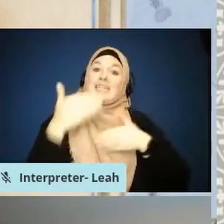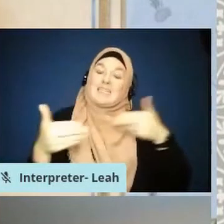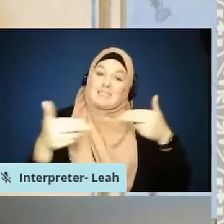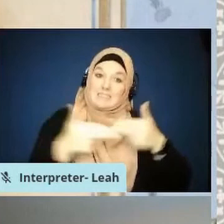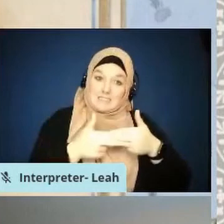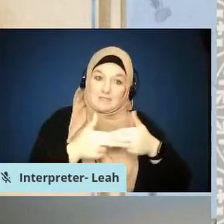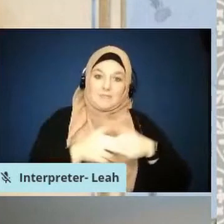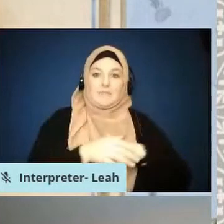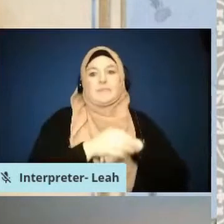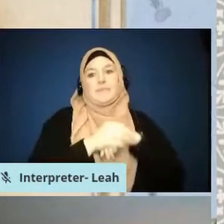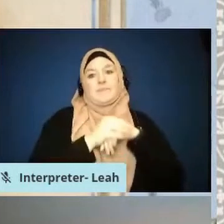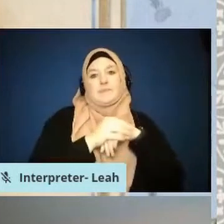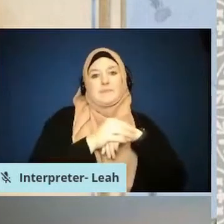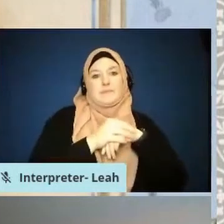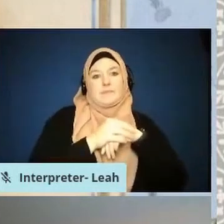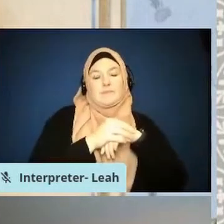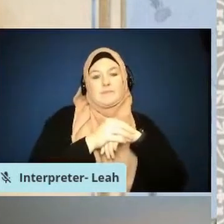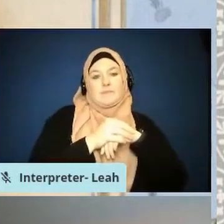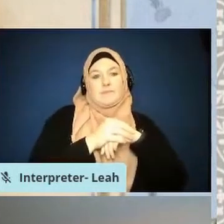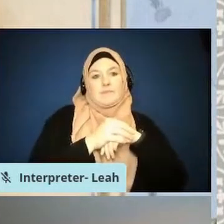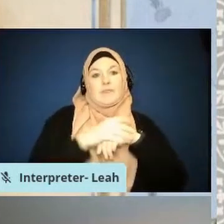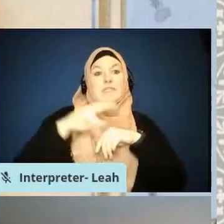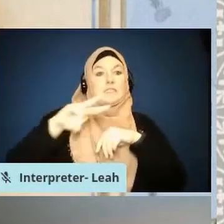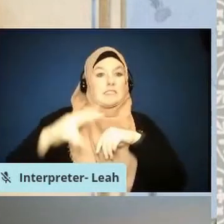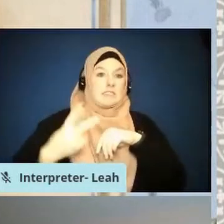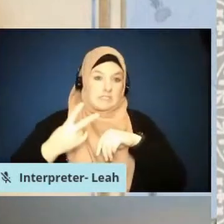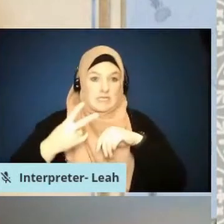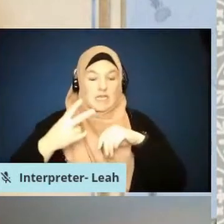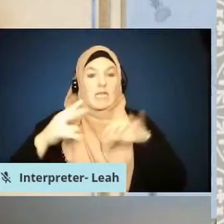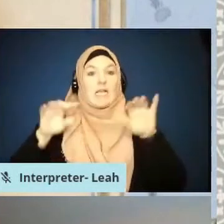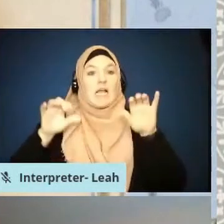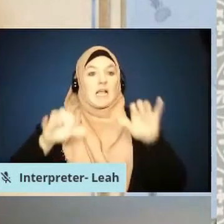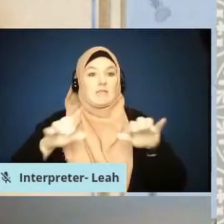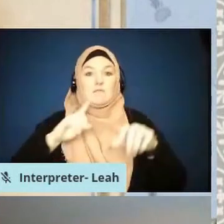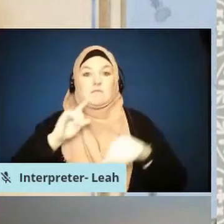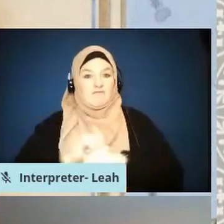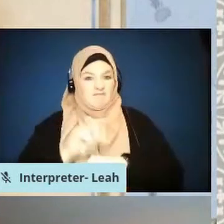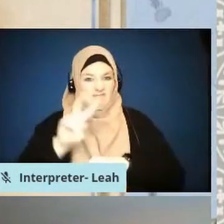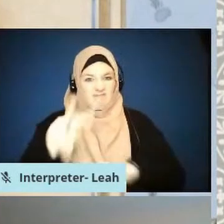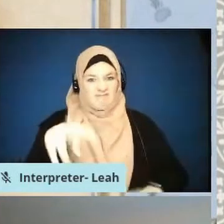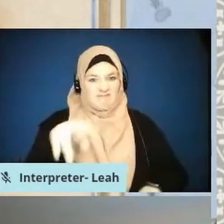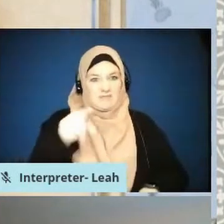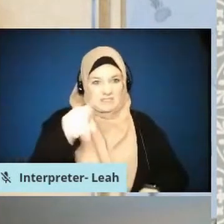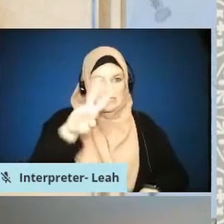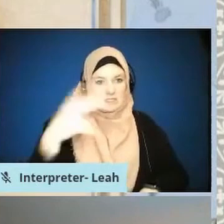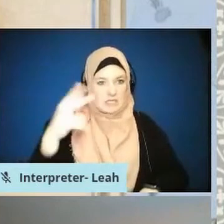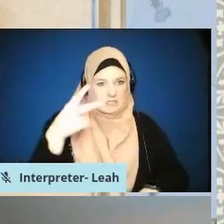please. Okay, the second, actually, this is the second